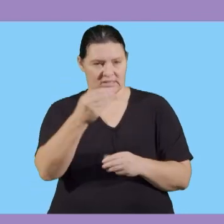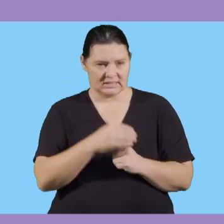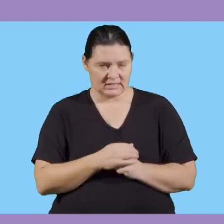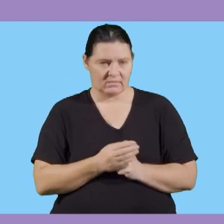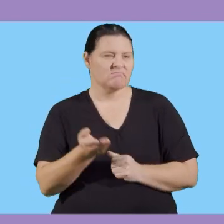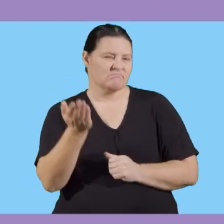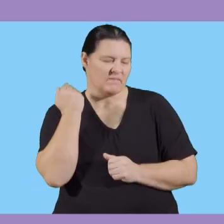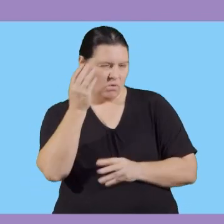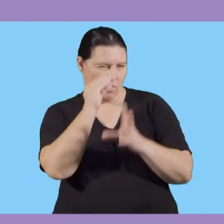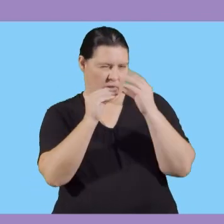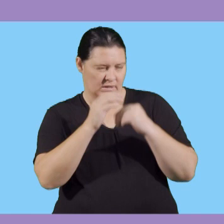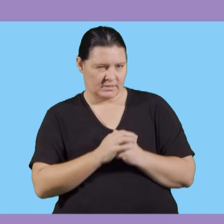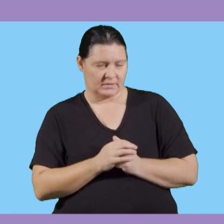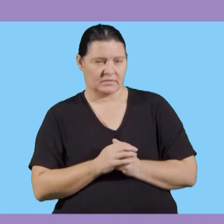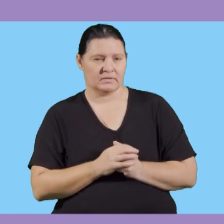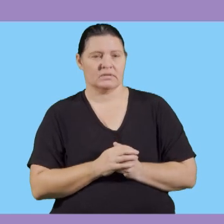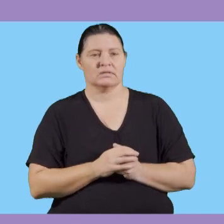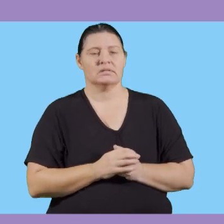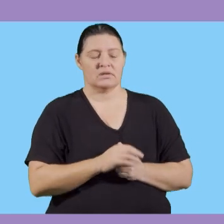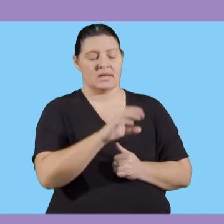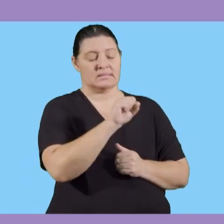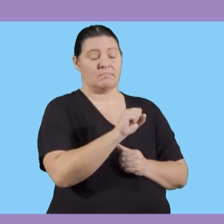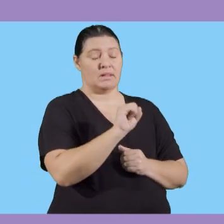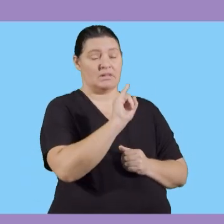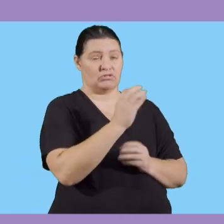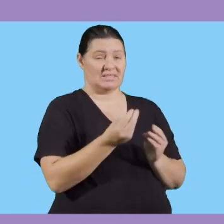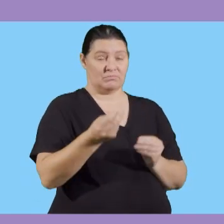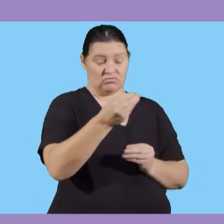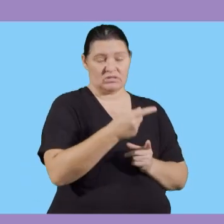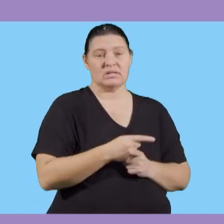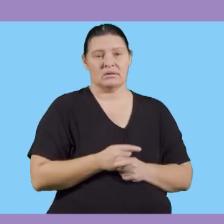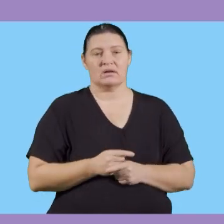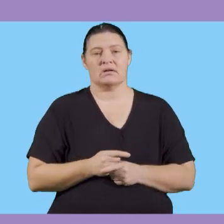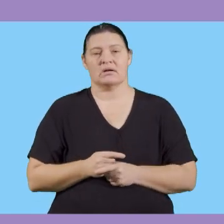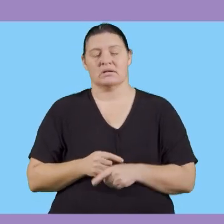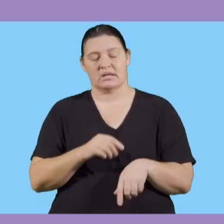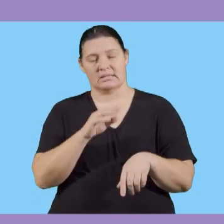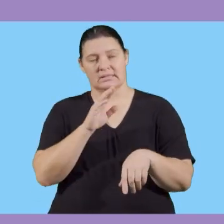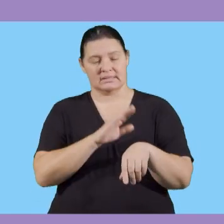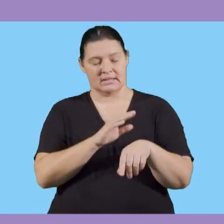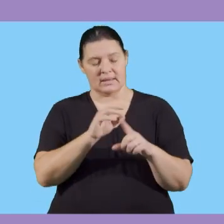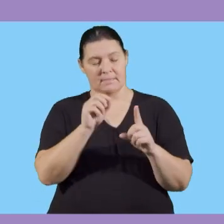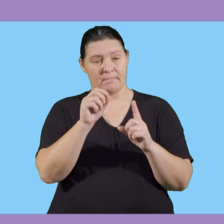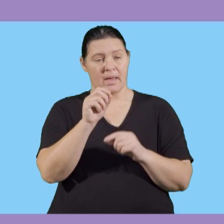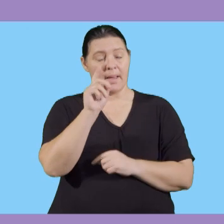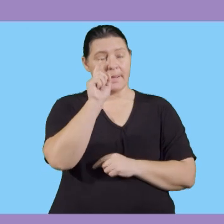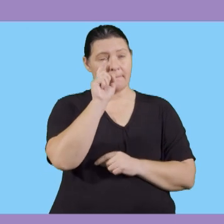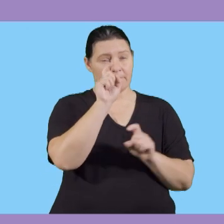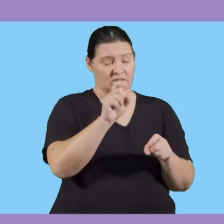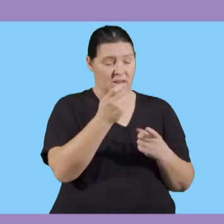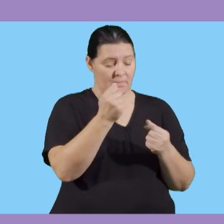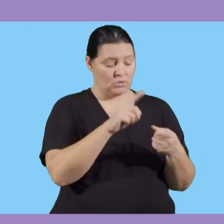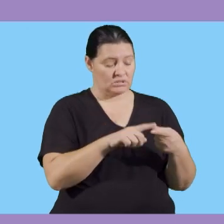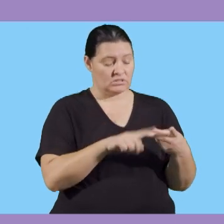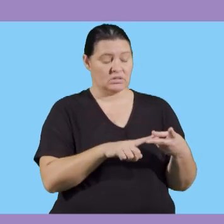that we learned about. So our simple interest, if you remember, would be our P for principal amount,